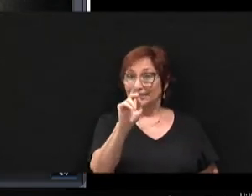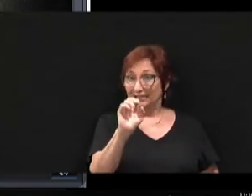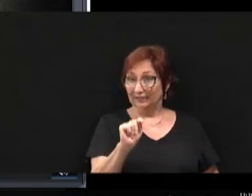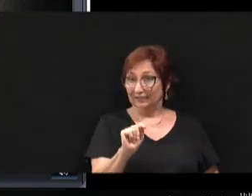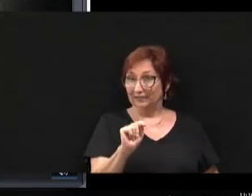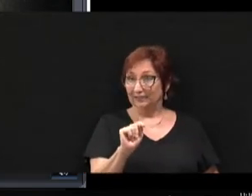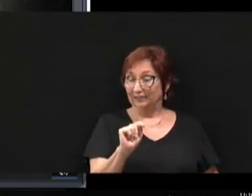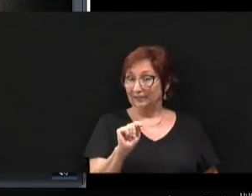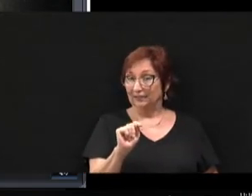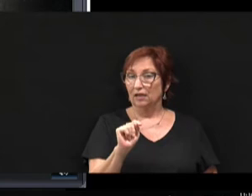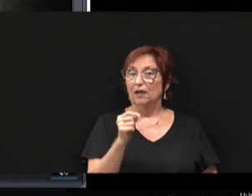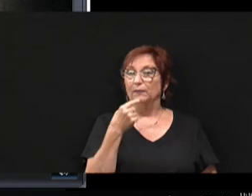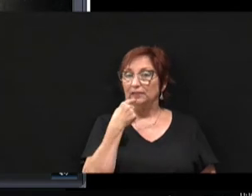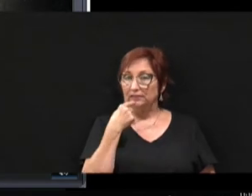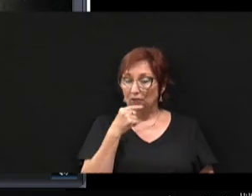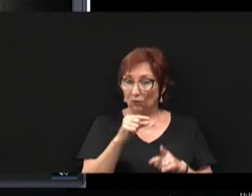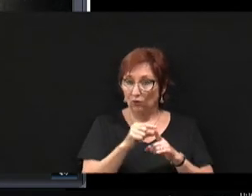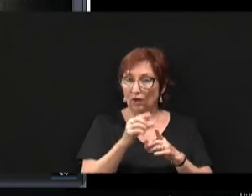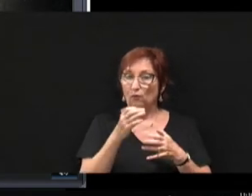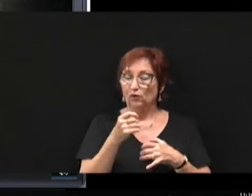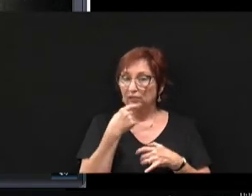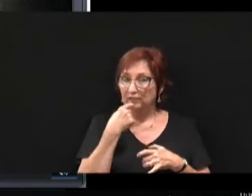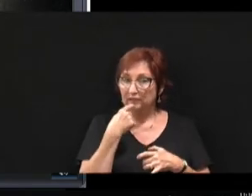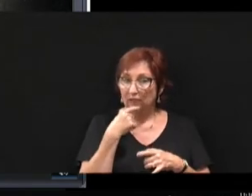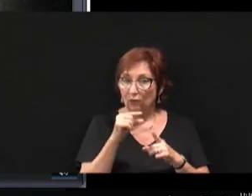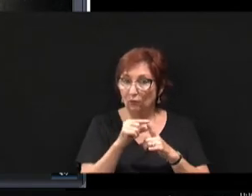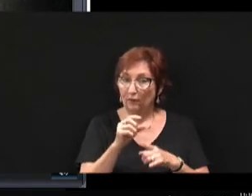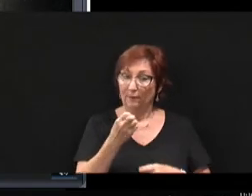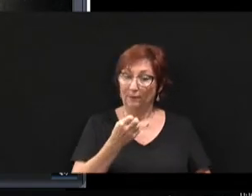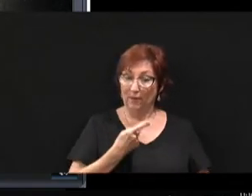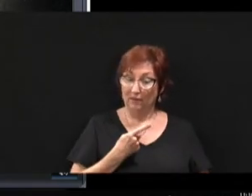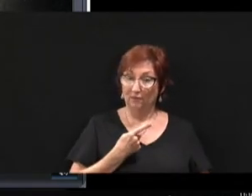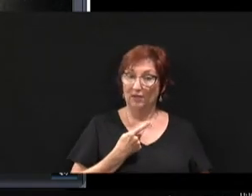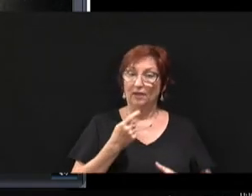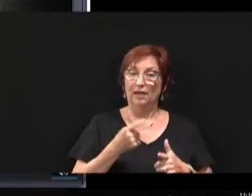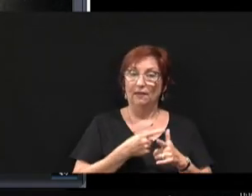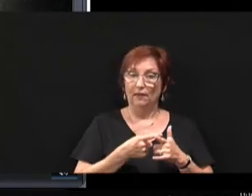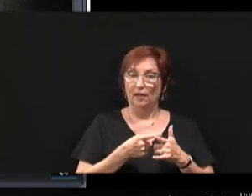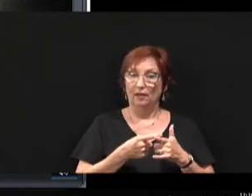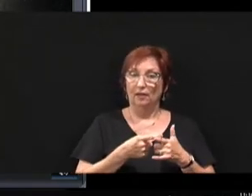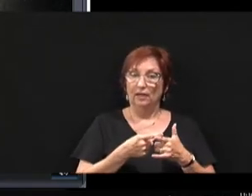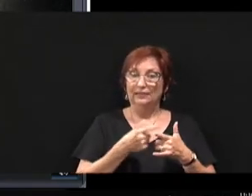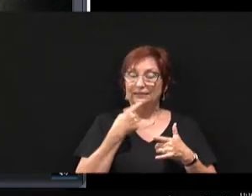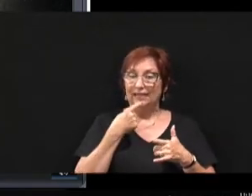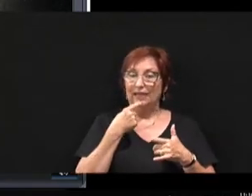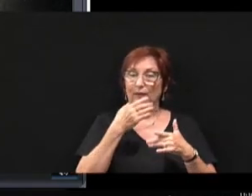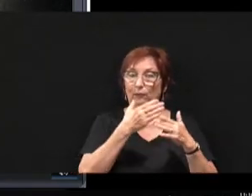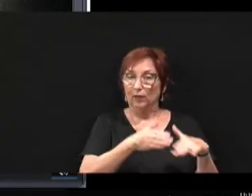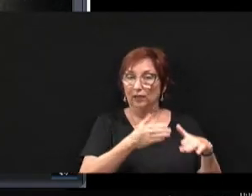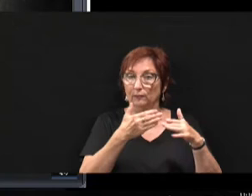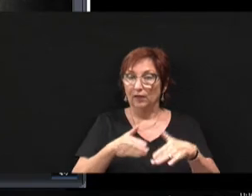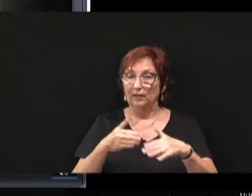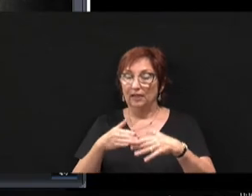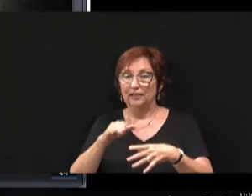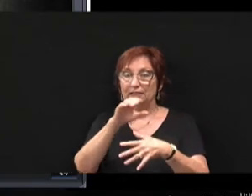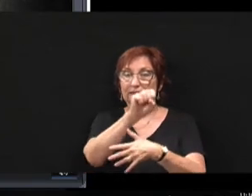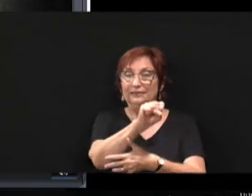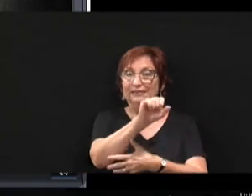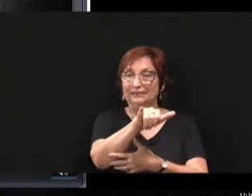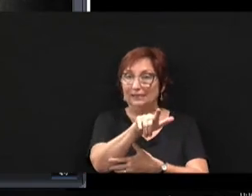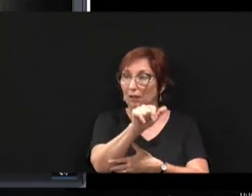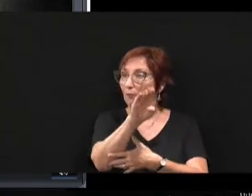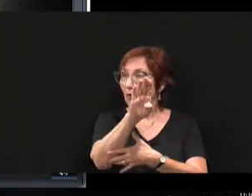going to say a word. I'd like you to repeat the word, then break the word into syllables. Again, you may explain to them what syllables